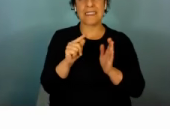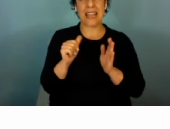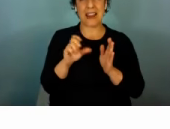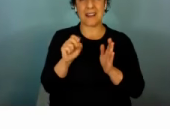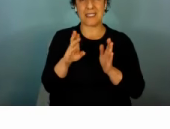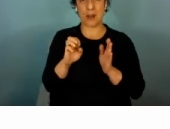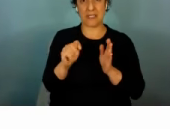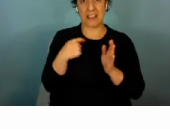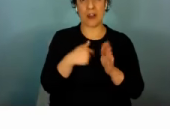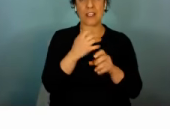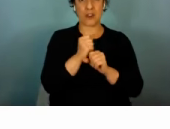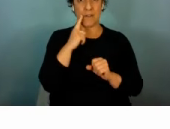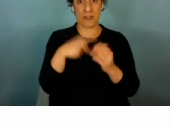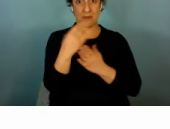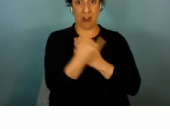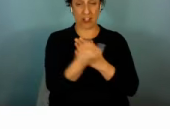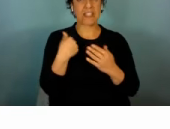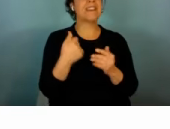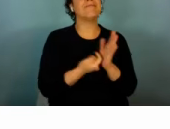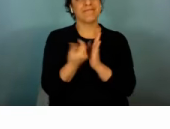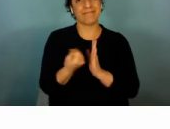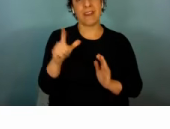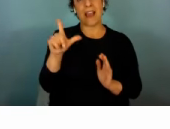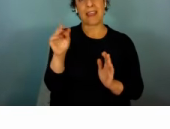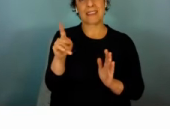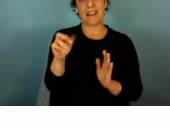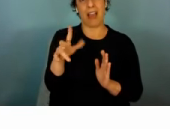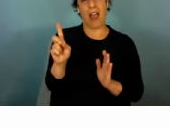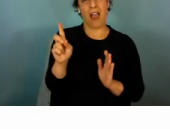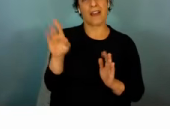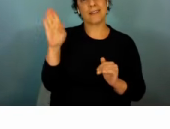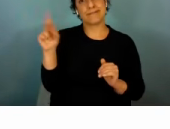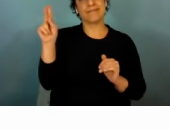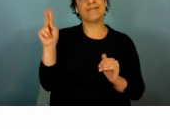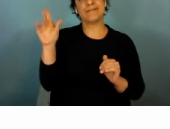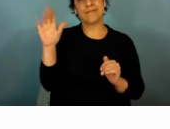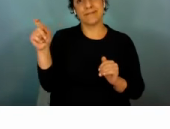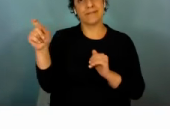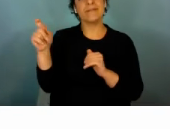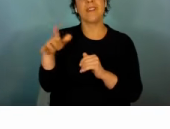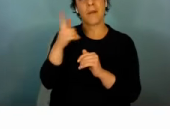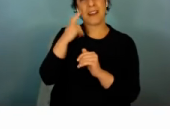project did exclude lexicalized fingerspelling because they have distinct